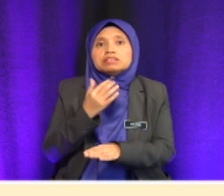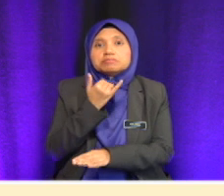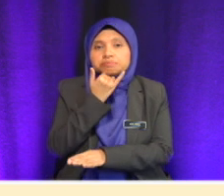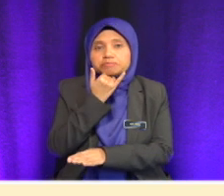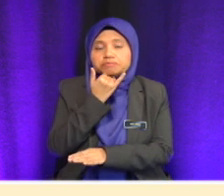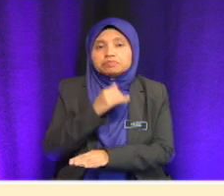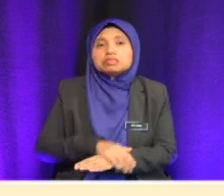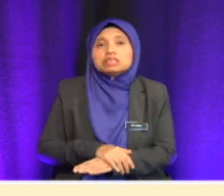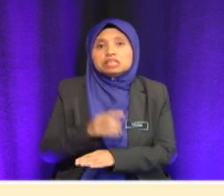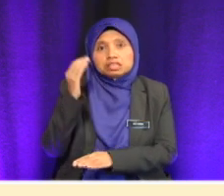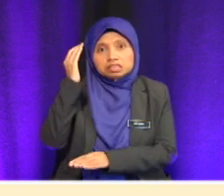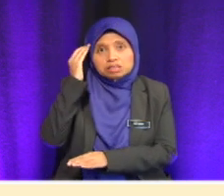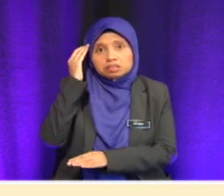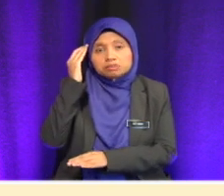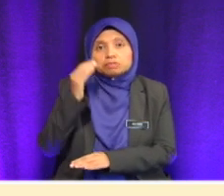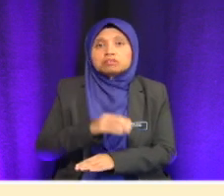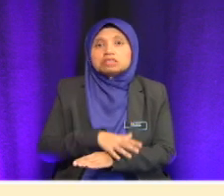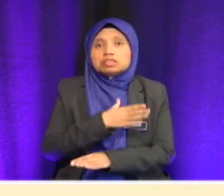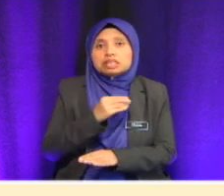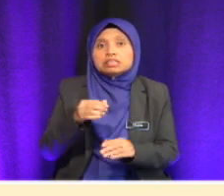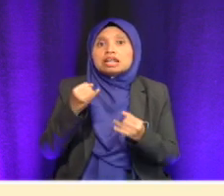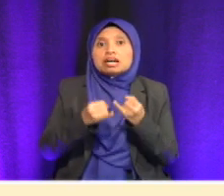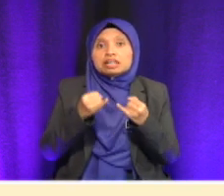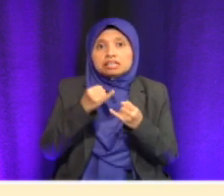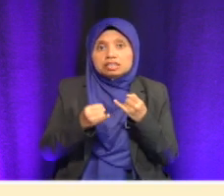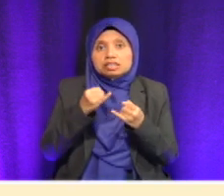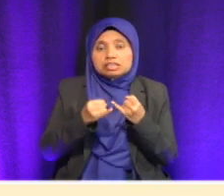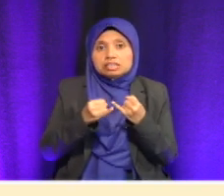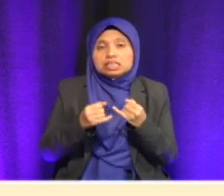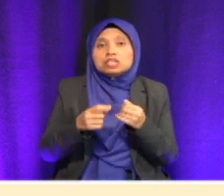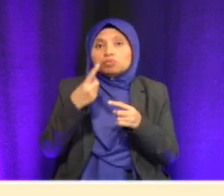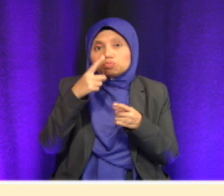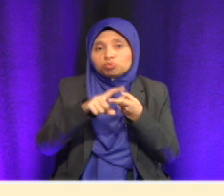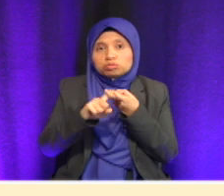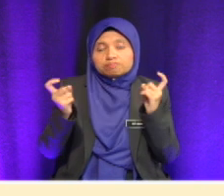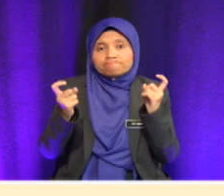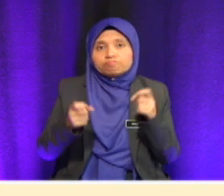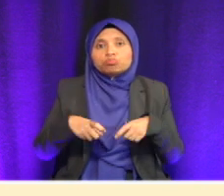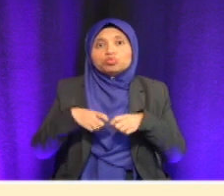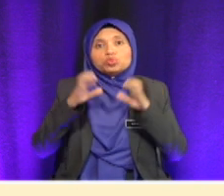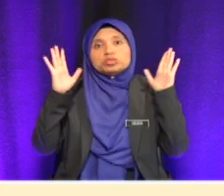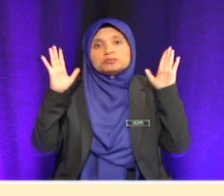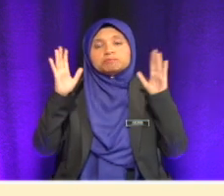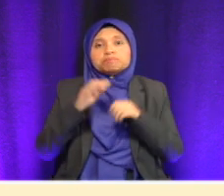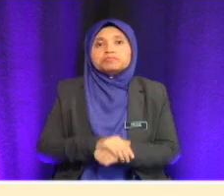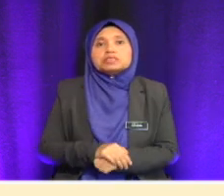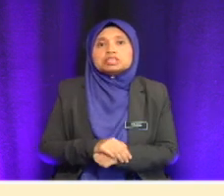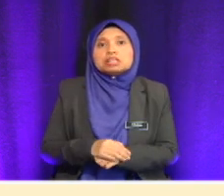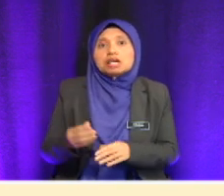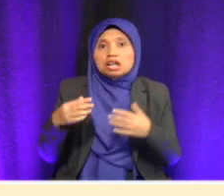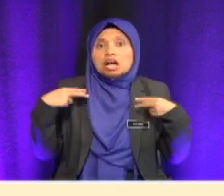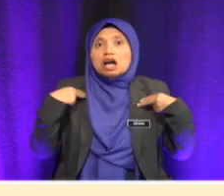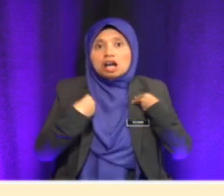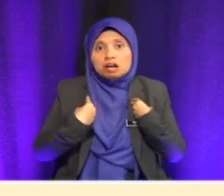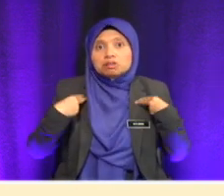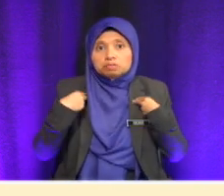They didn't know what to do next, and in the end, they decided to give up. They were considering putting the animals down